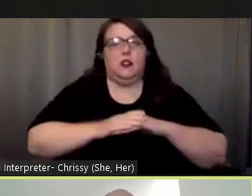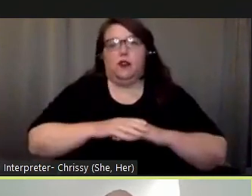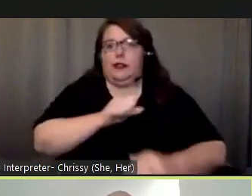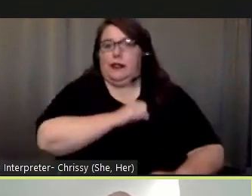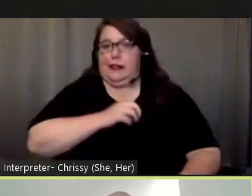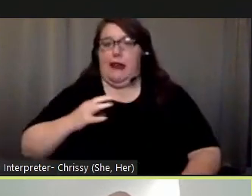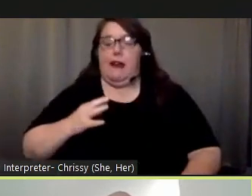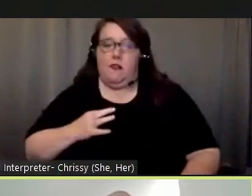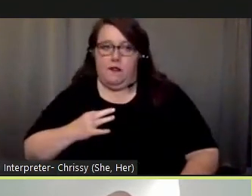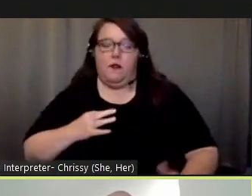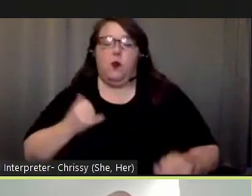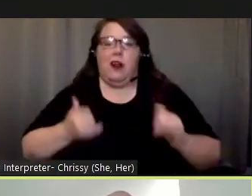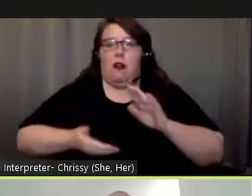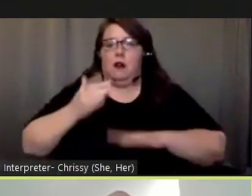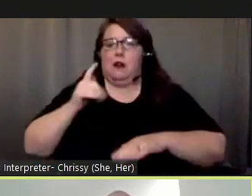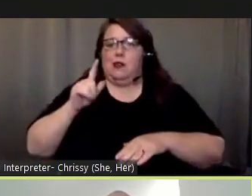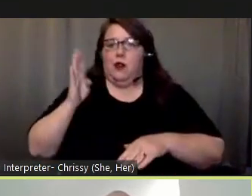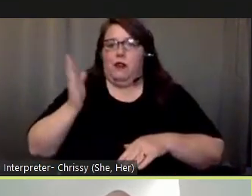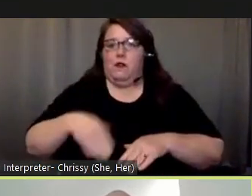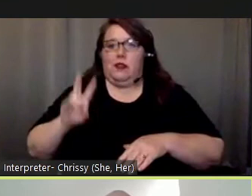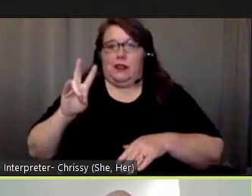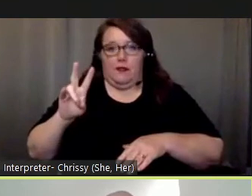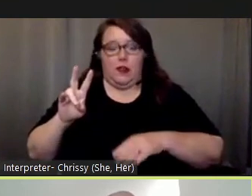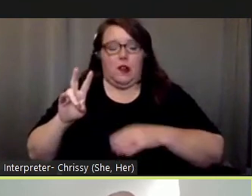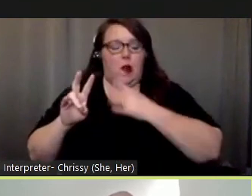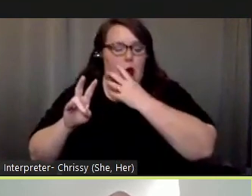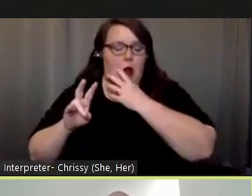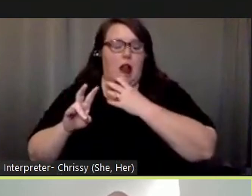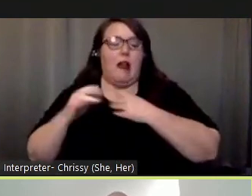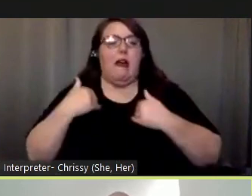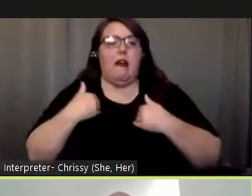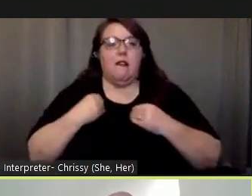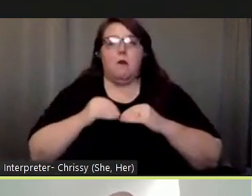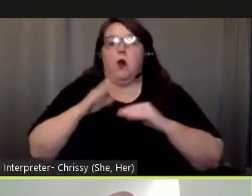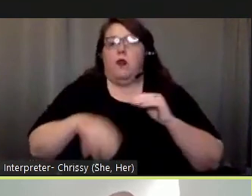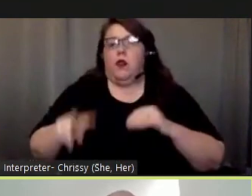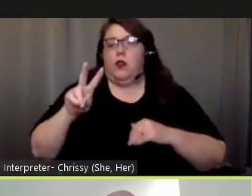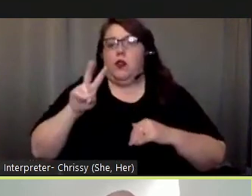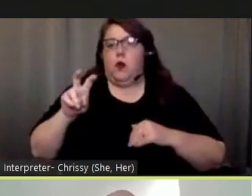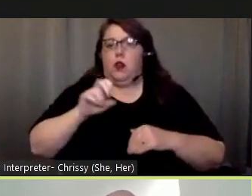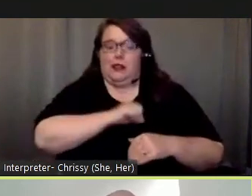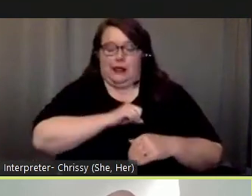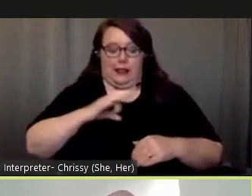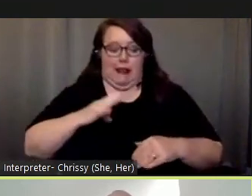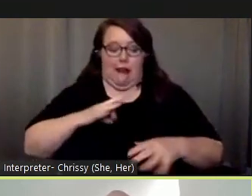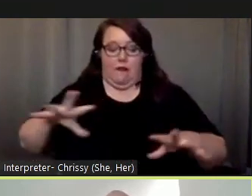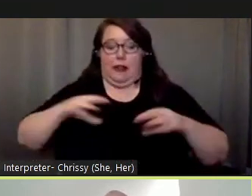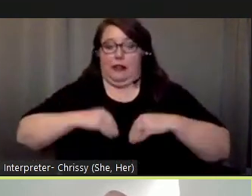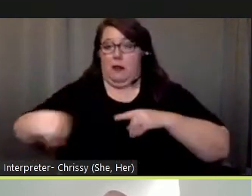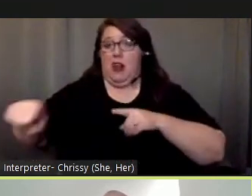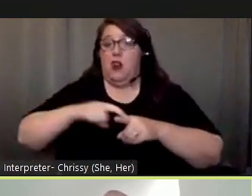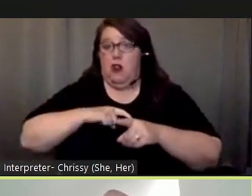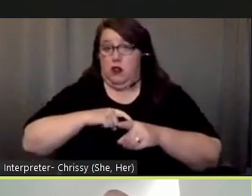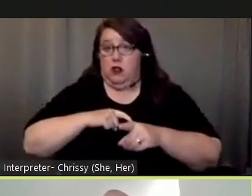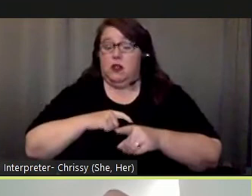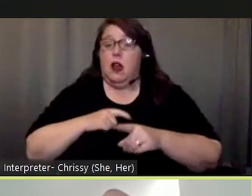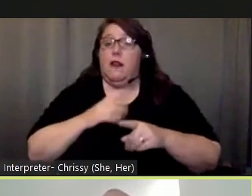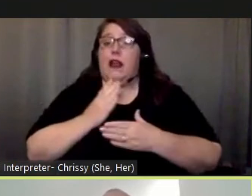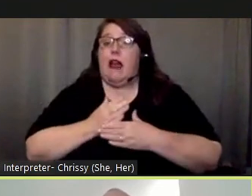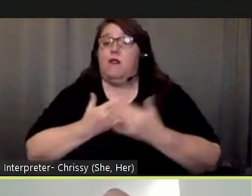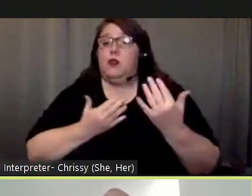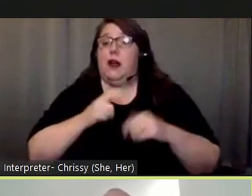now operating 24 hours a day, 7 days a week. We have more than 200 staff members taking call, and the average wait time is